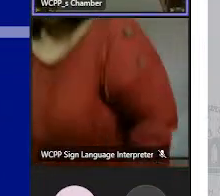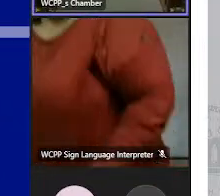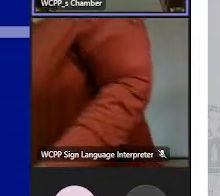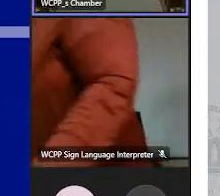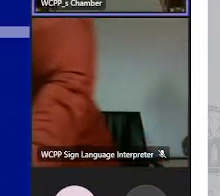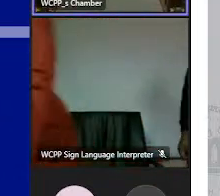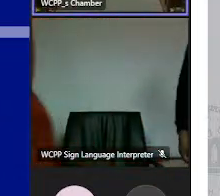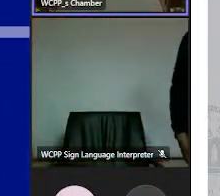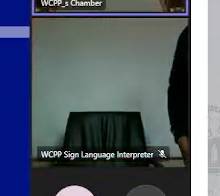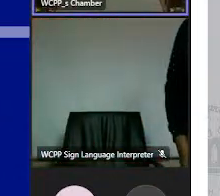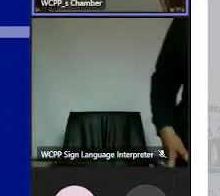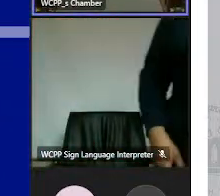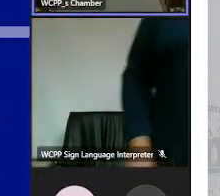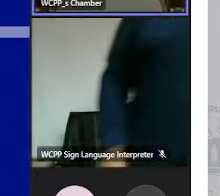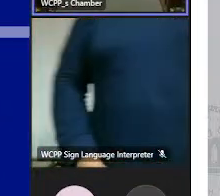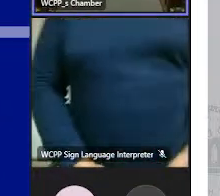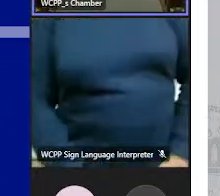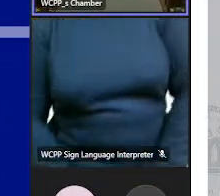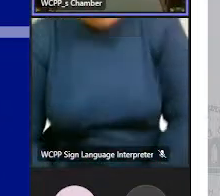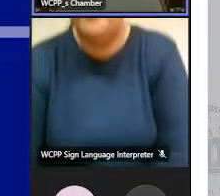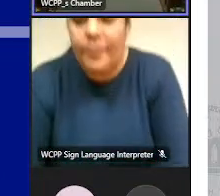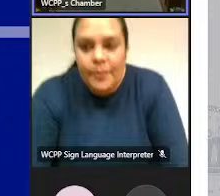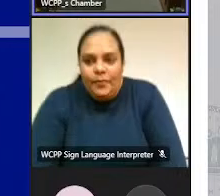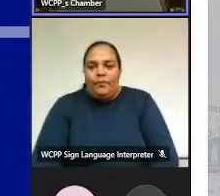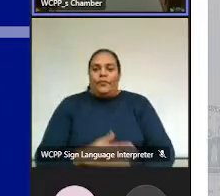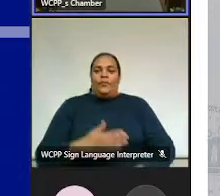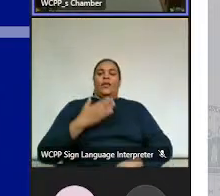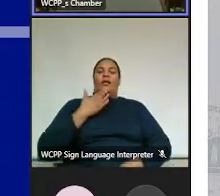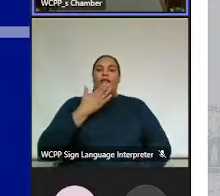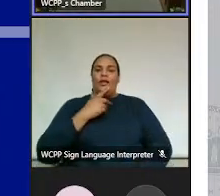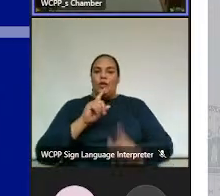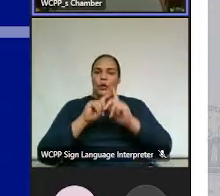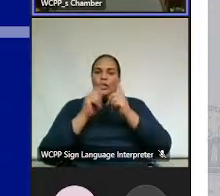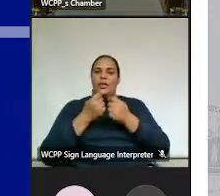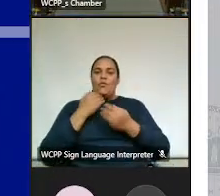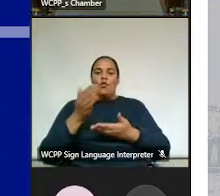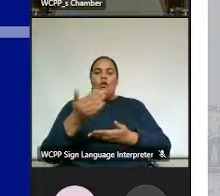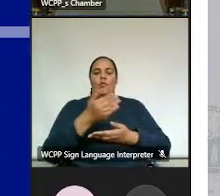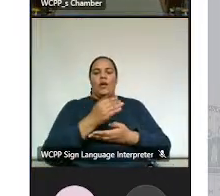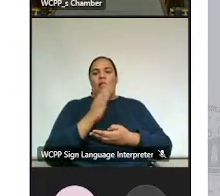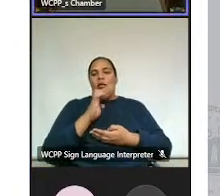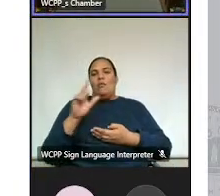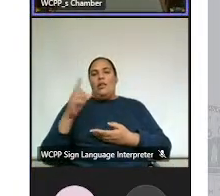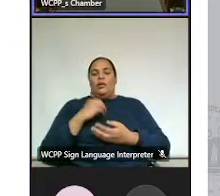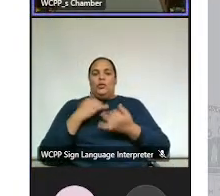team who has assisted with compiling the bill to date.